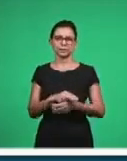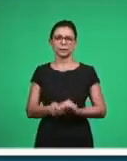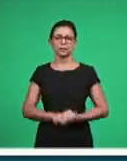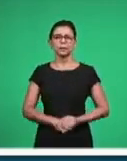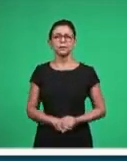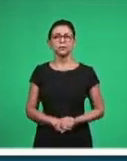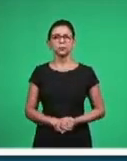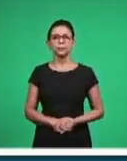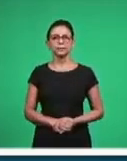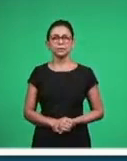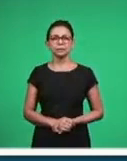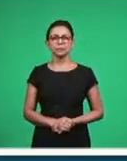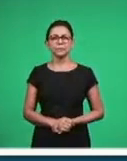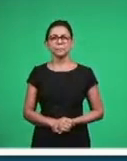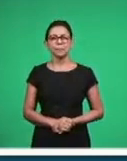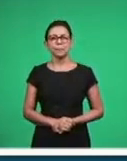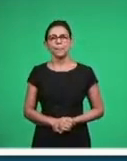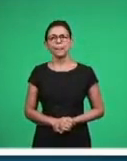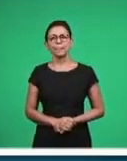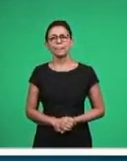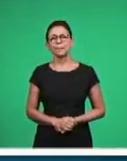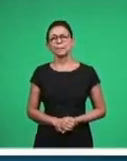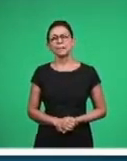That's where the detail is.